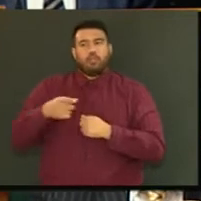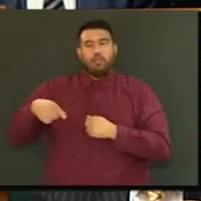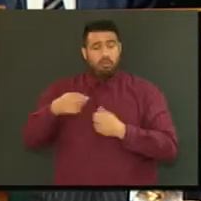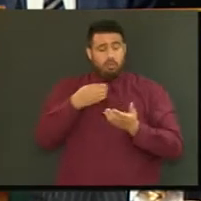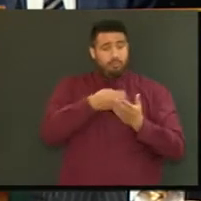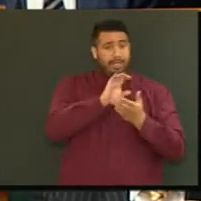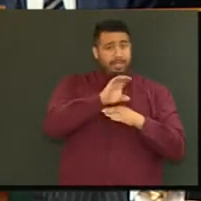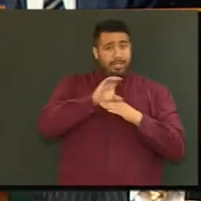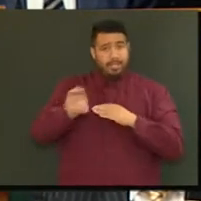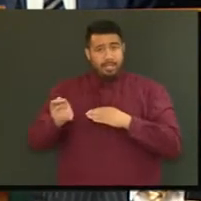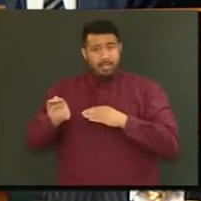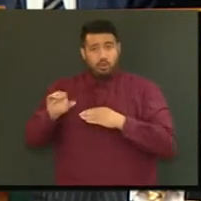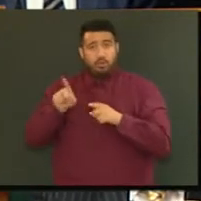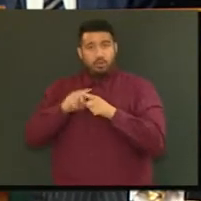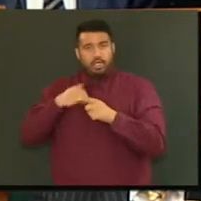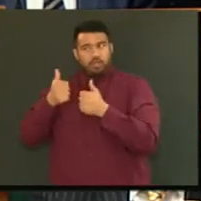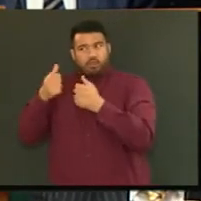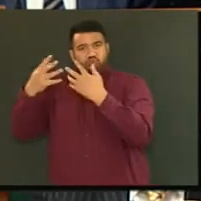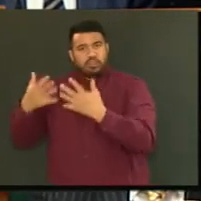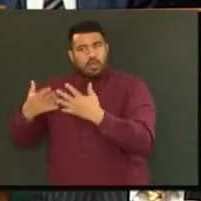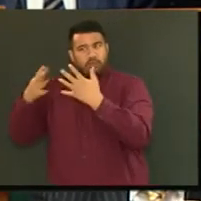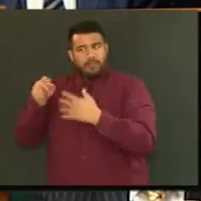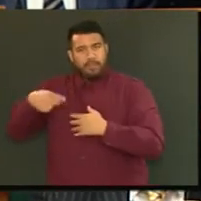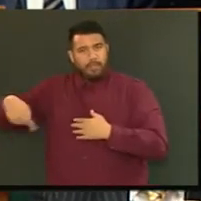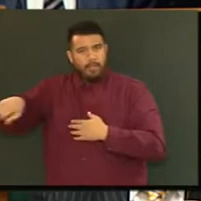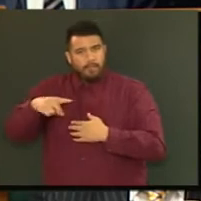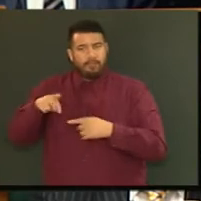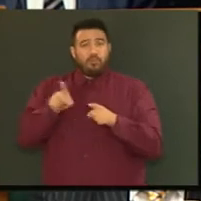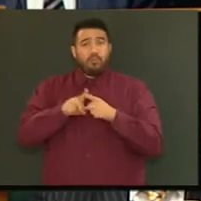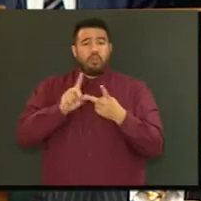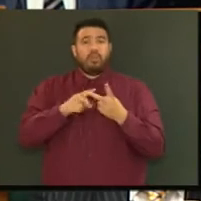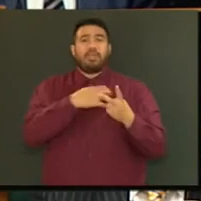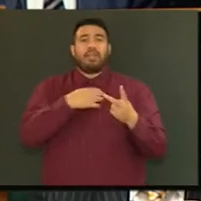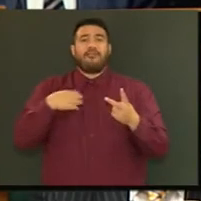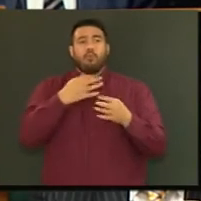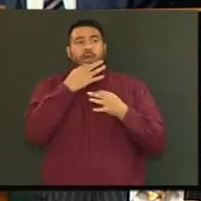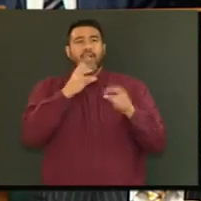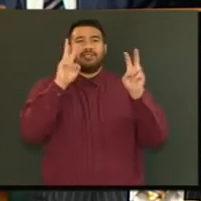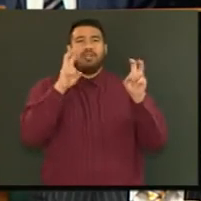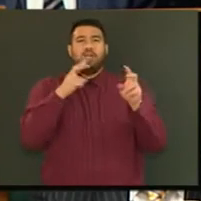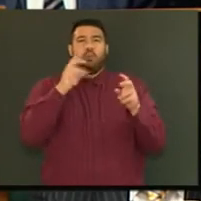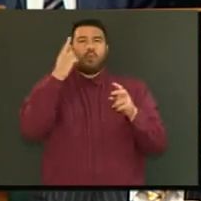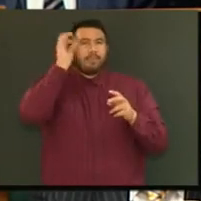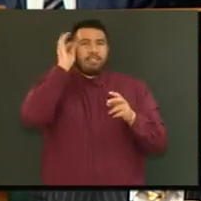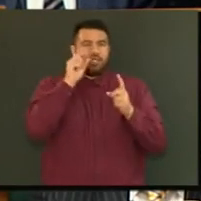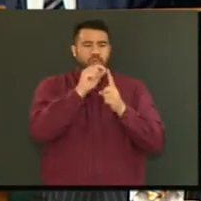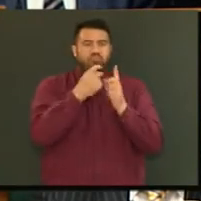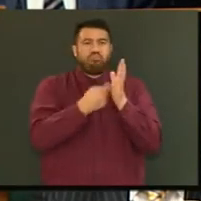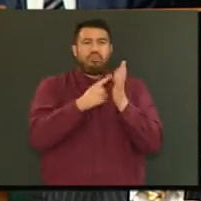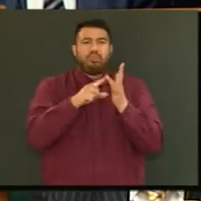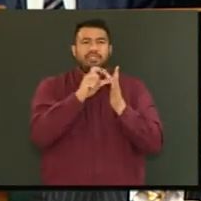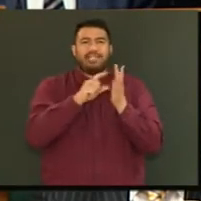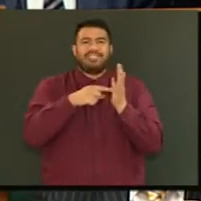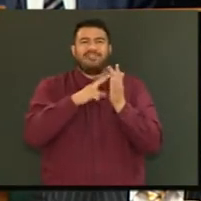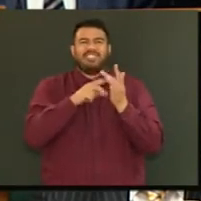expenditure, I'm today announcing that the government is asking the Productivity Commission to conduct an investigation into measuring and improving the